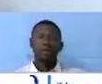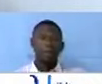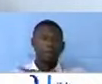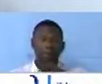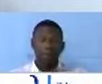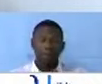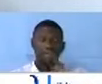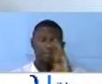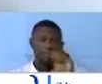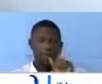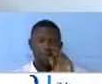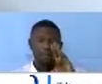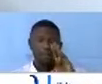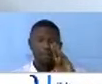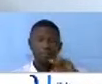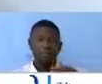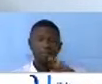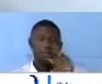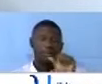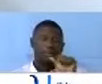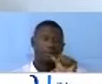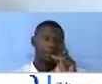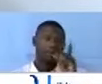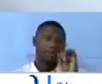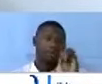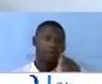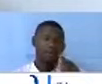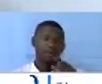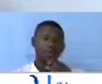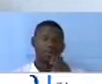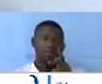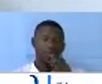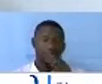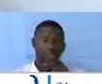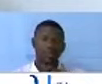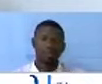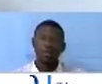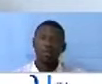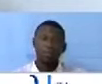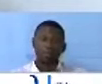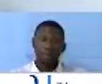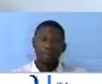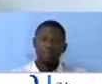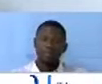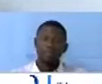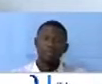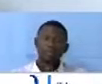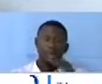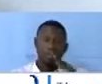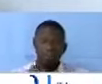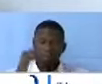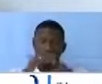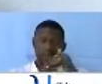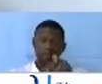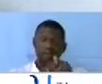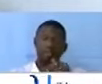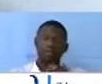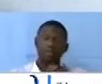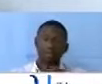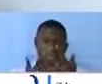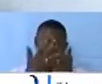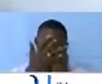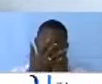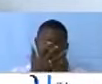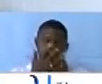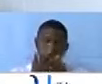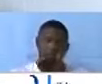ko c'est place where it is dig and built sel la neka falañ ko dugal. And he dies a cell there, that's where he